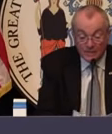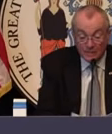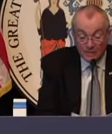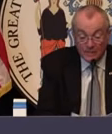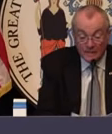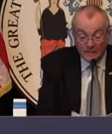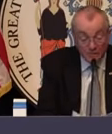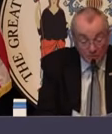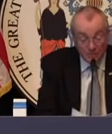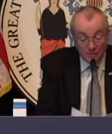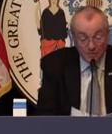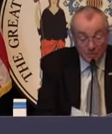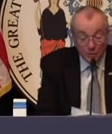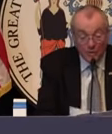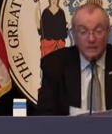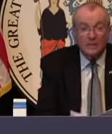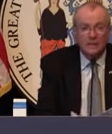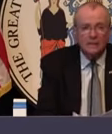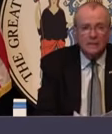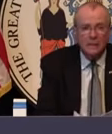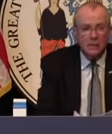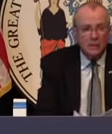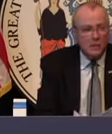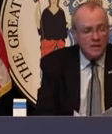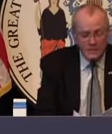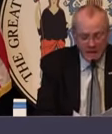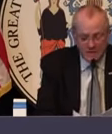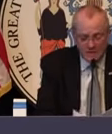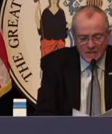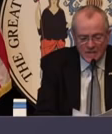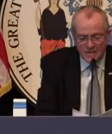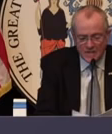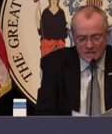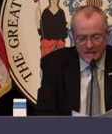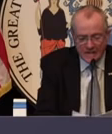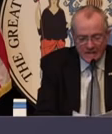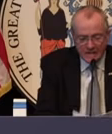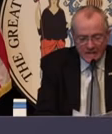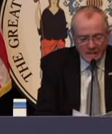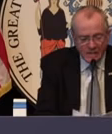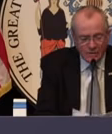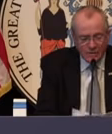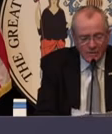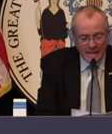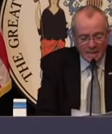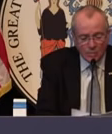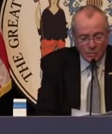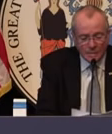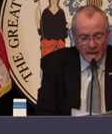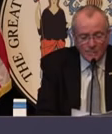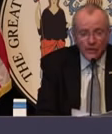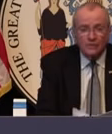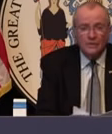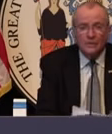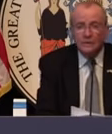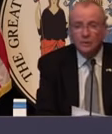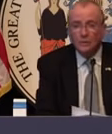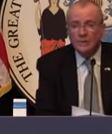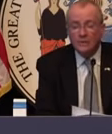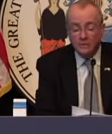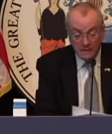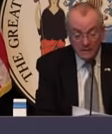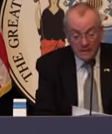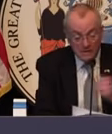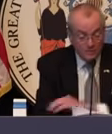our testing by the end of this month to where we were conducting 20,000 tests a day. And I noted that that number would not be our ceiling,